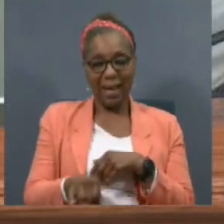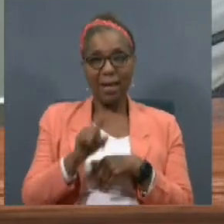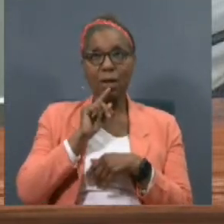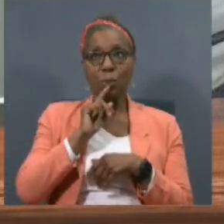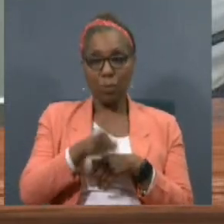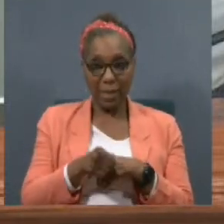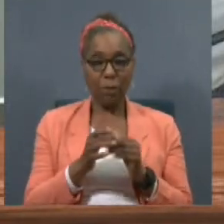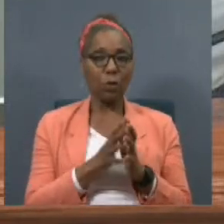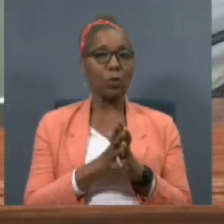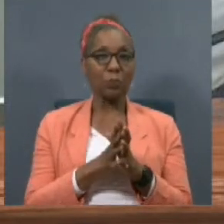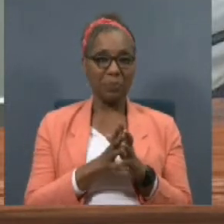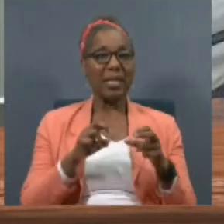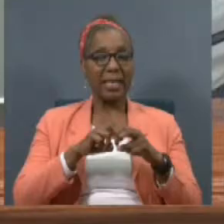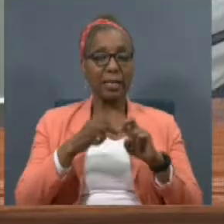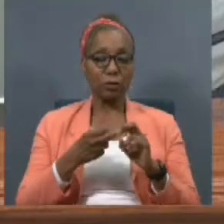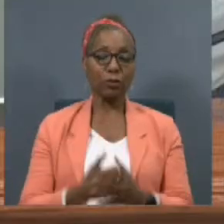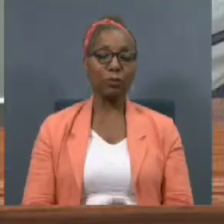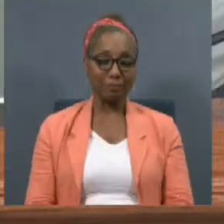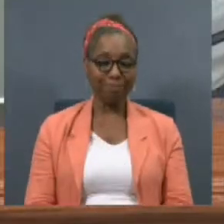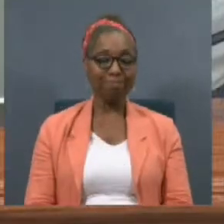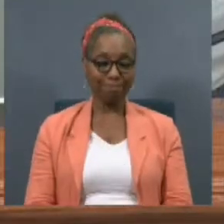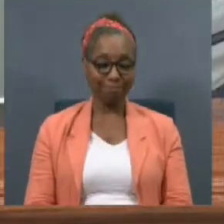real issue.